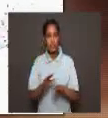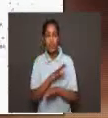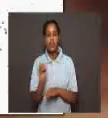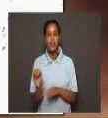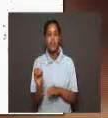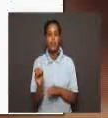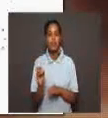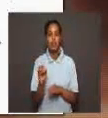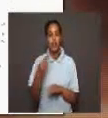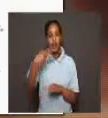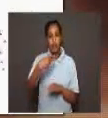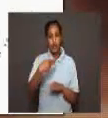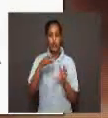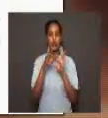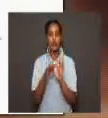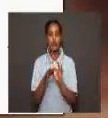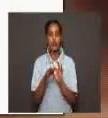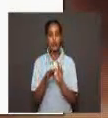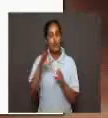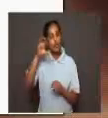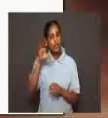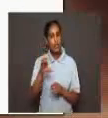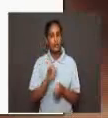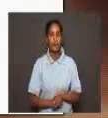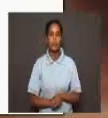and hydrogen bonding forces.